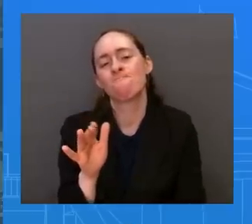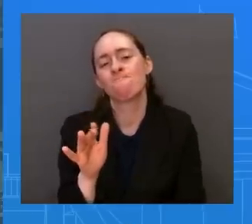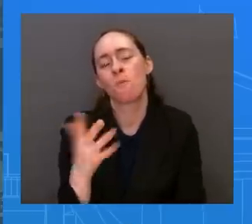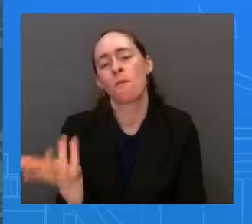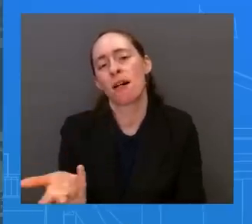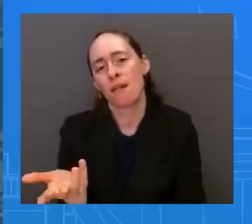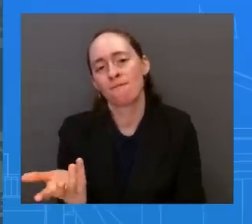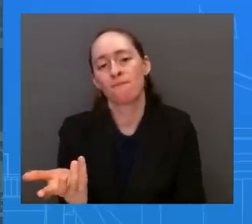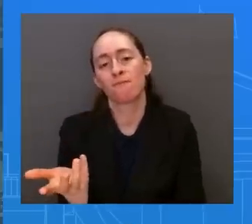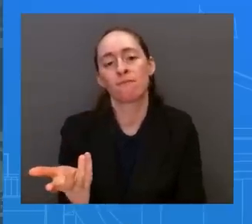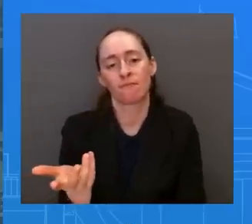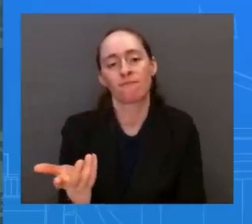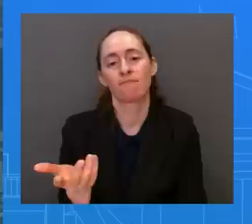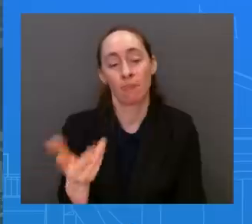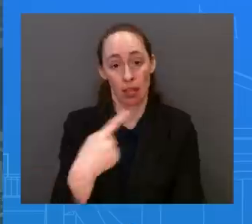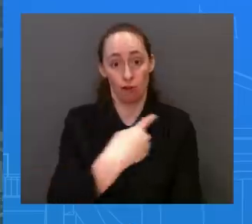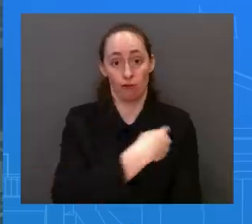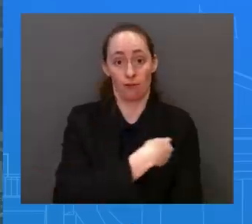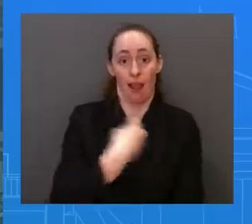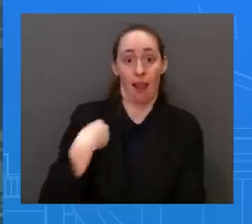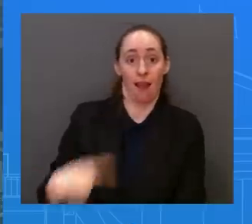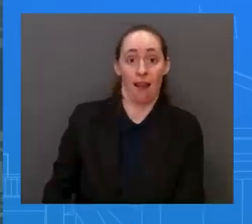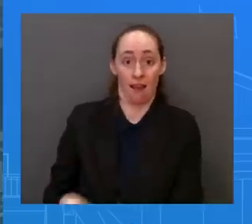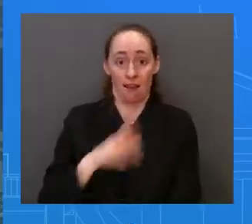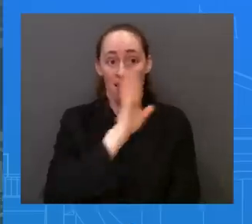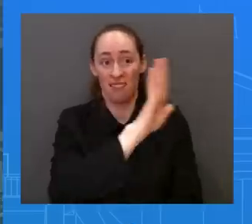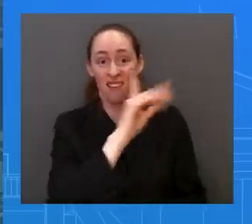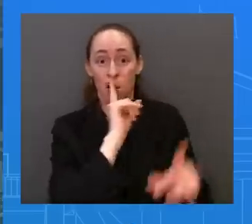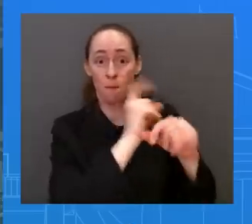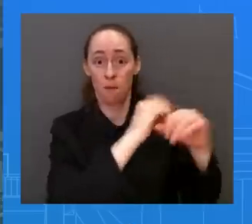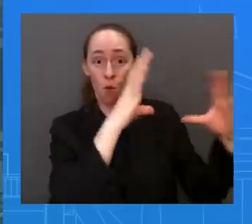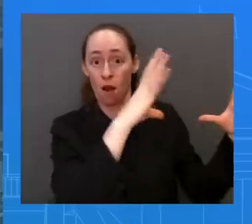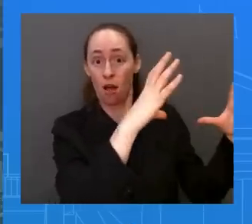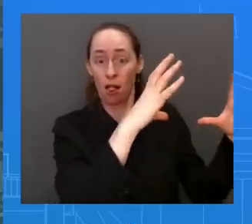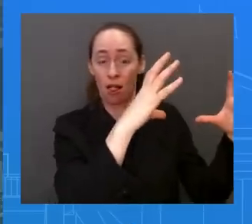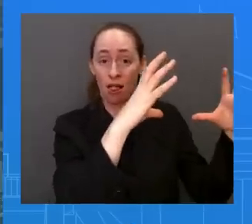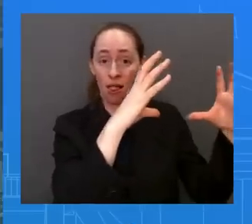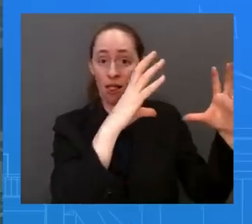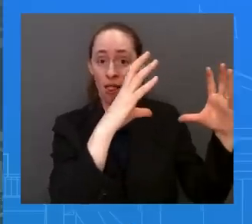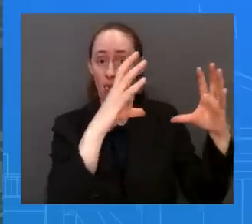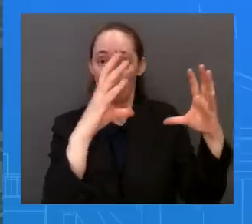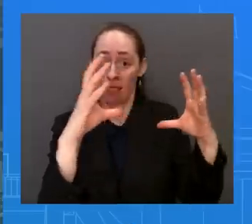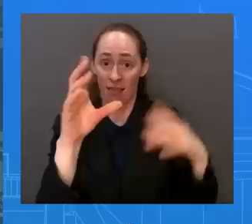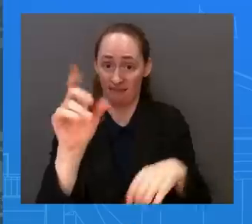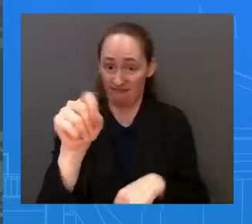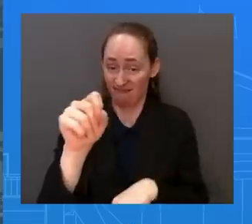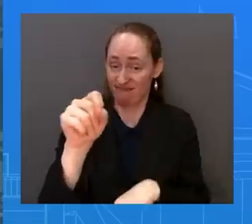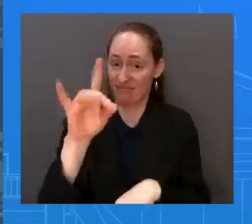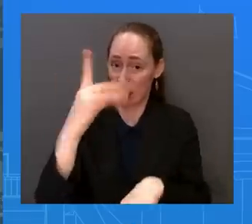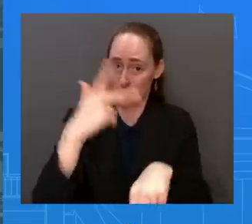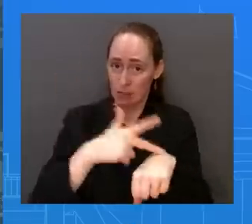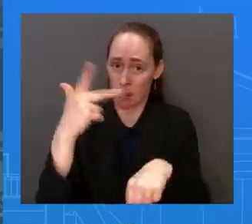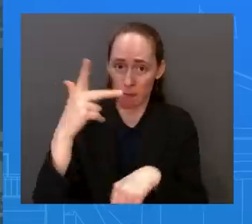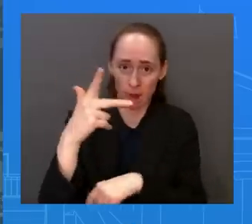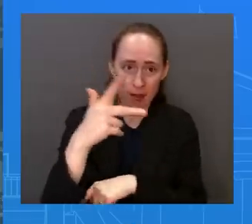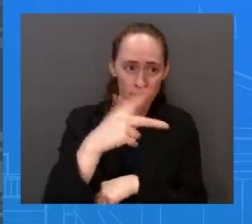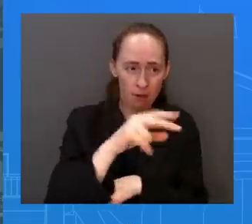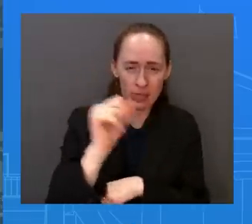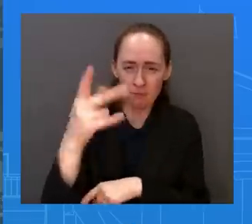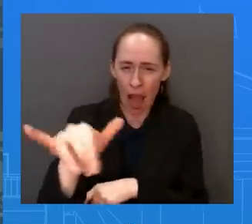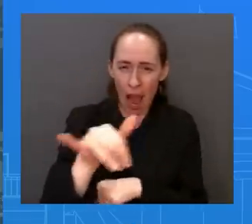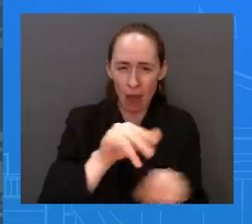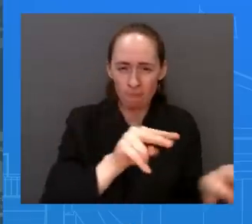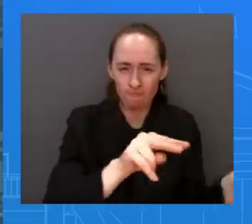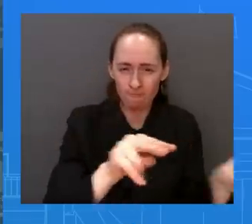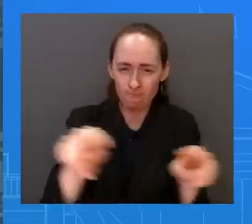transited the continental U.S. briefly at least three times, as you just mentioned, during the president's prior administration, and once that we know